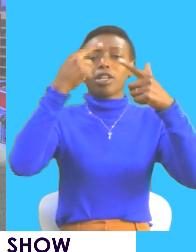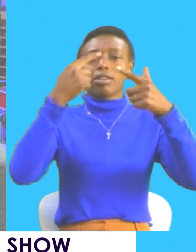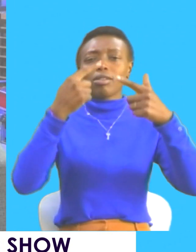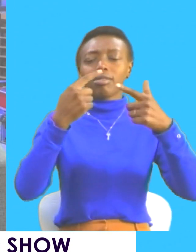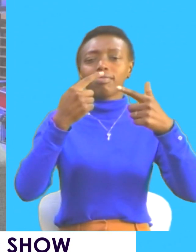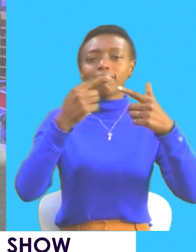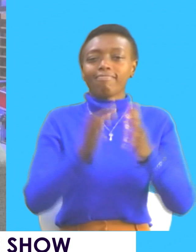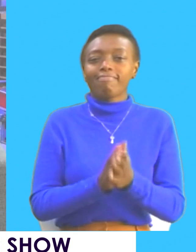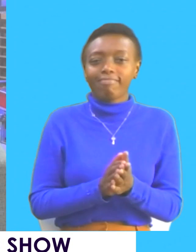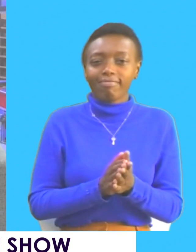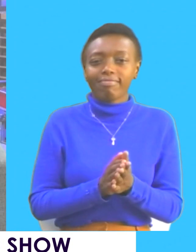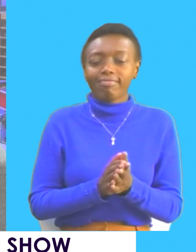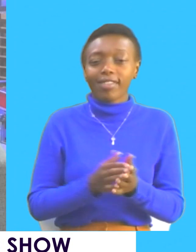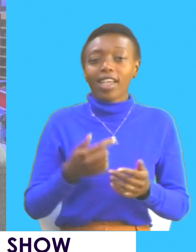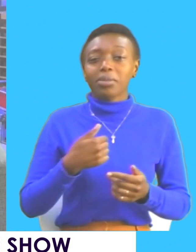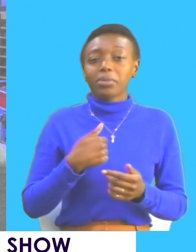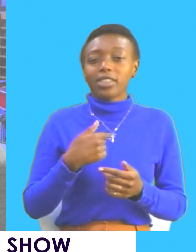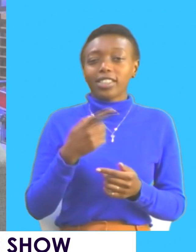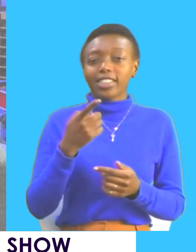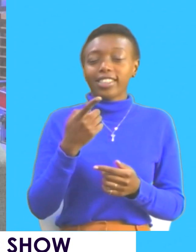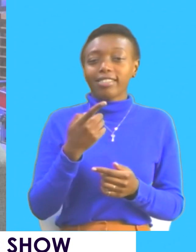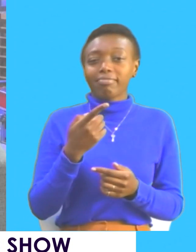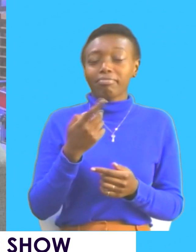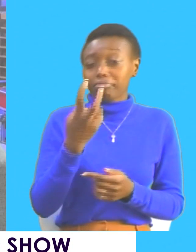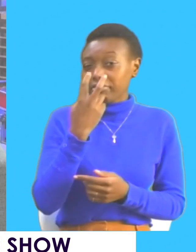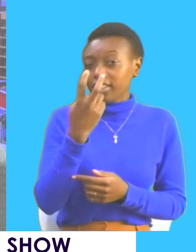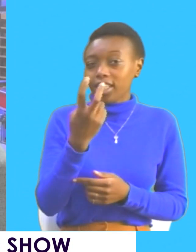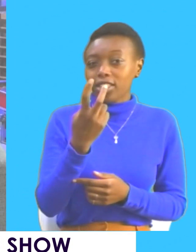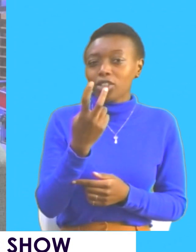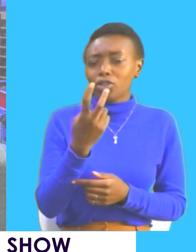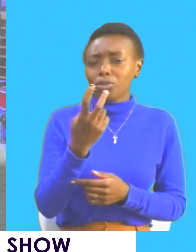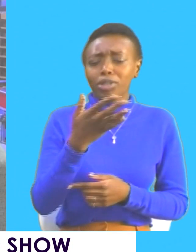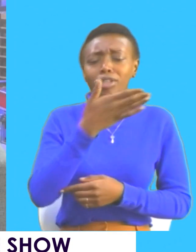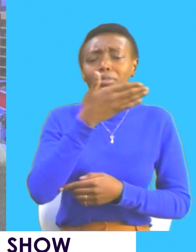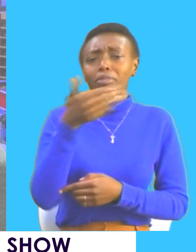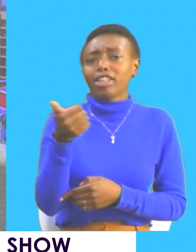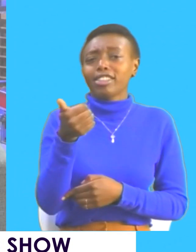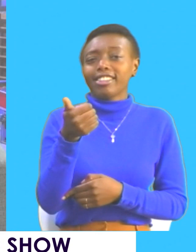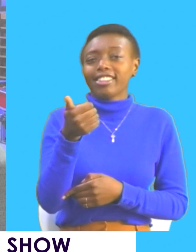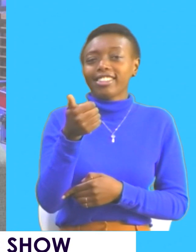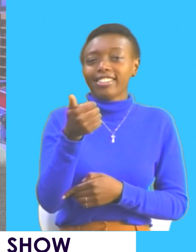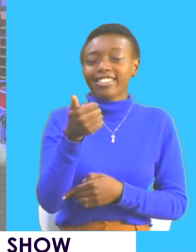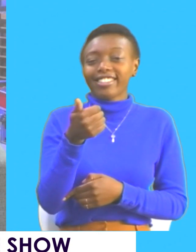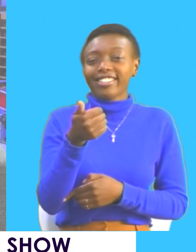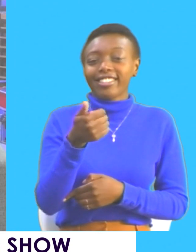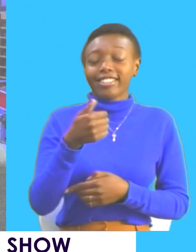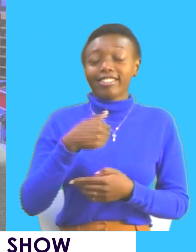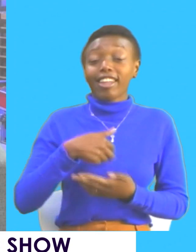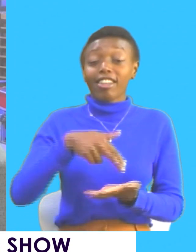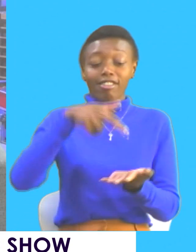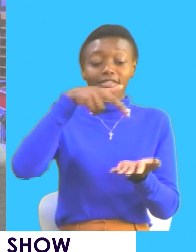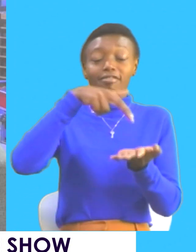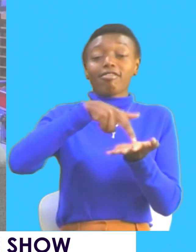overcoming. I'm seeing you winning games and winning encounters and rising to